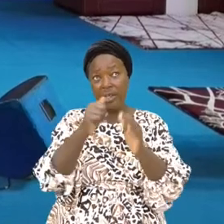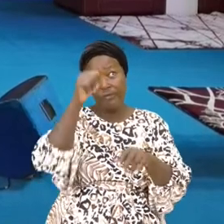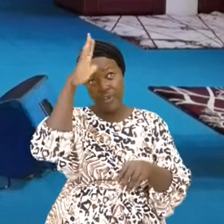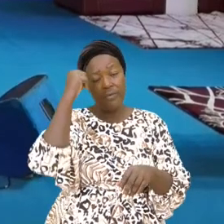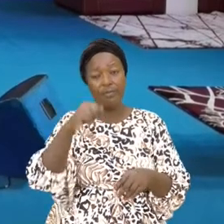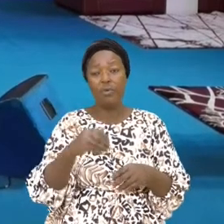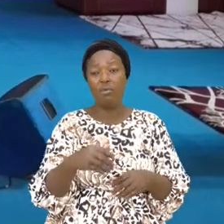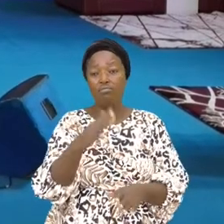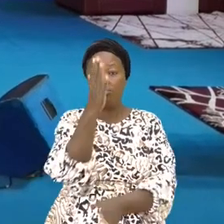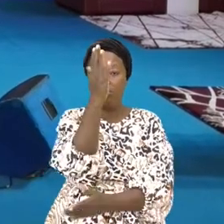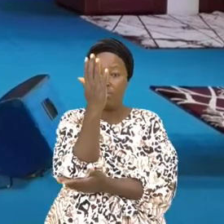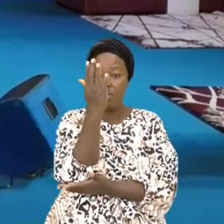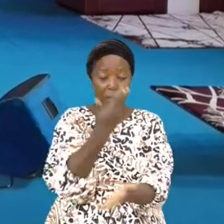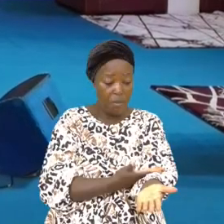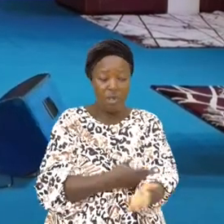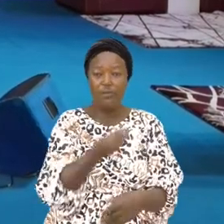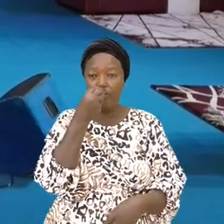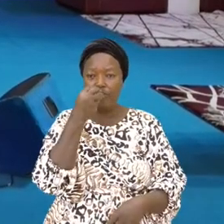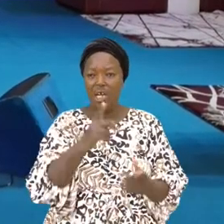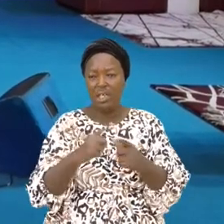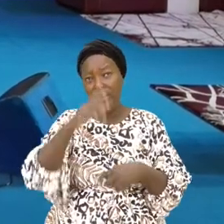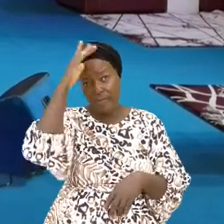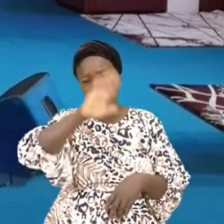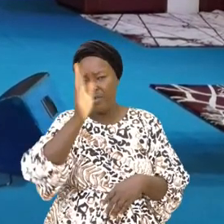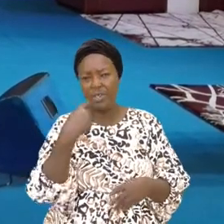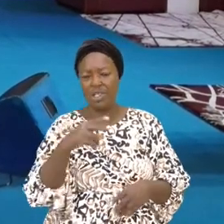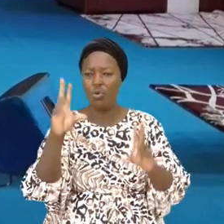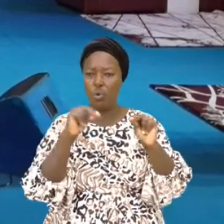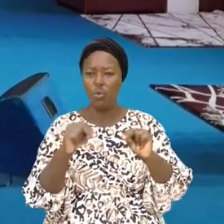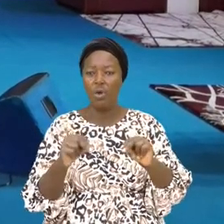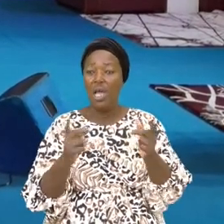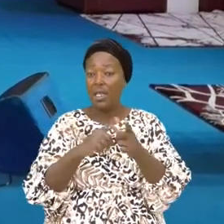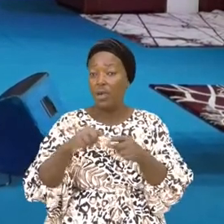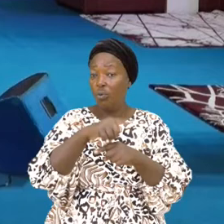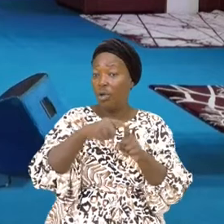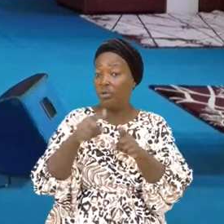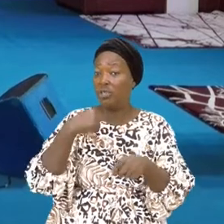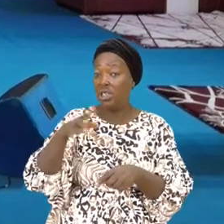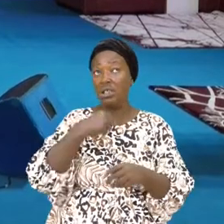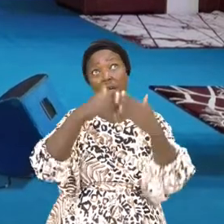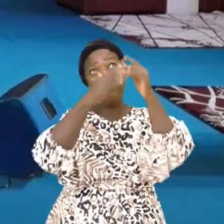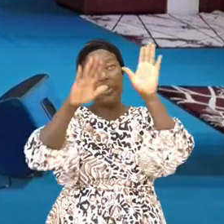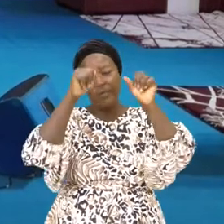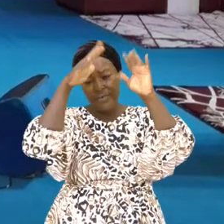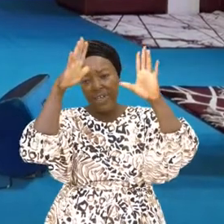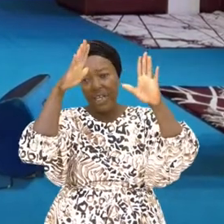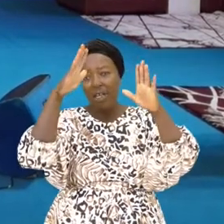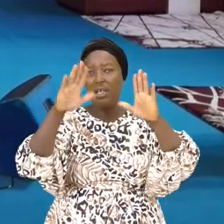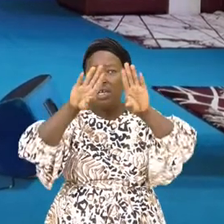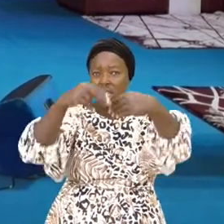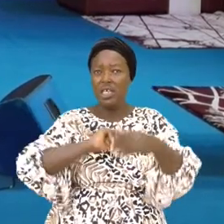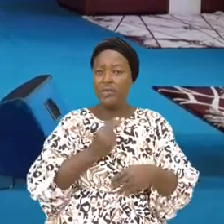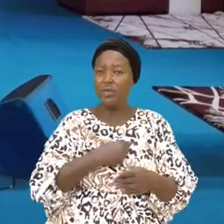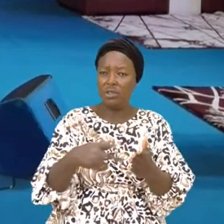the father never says no. When you tell the heavenly father, give us